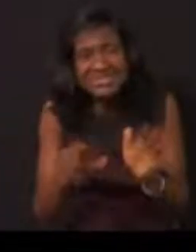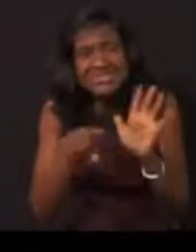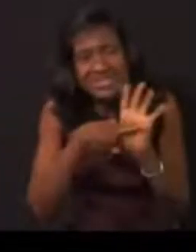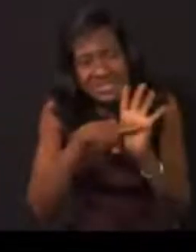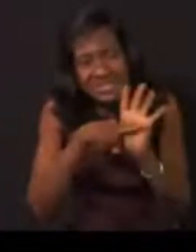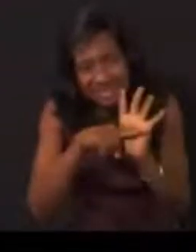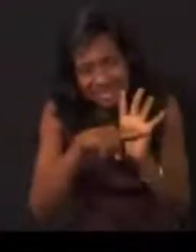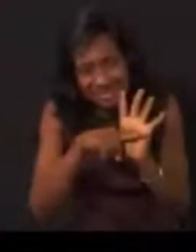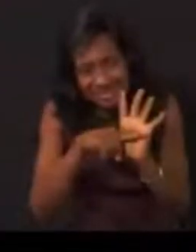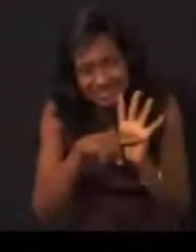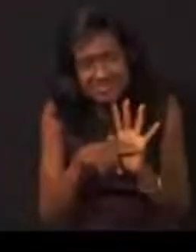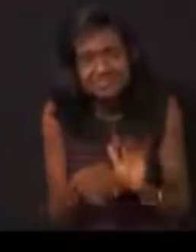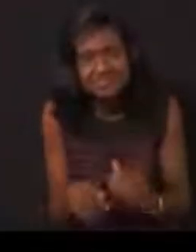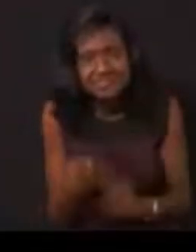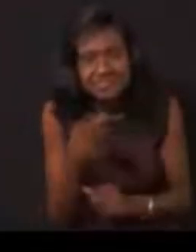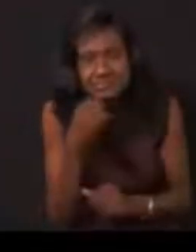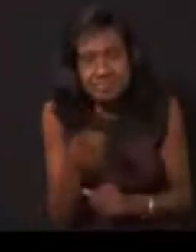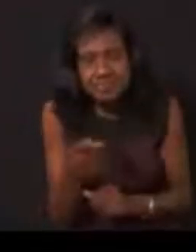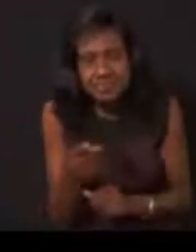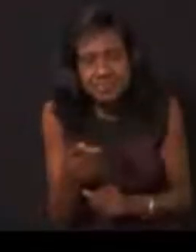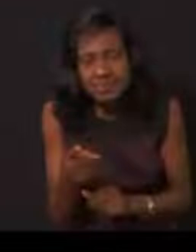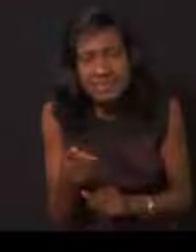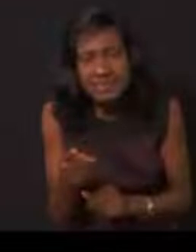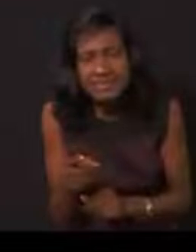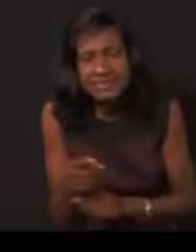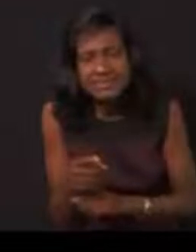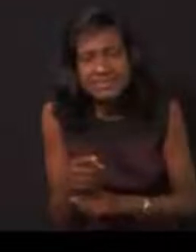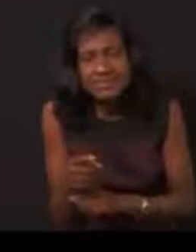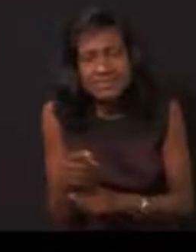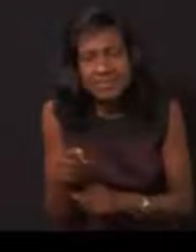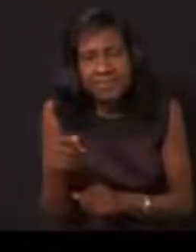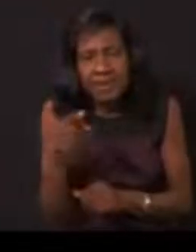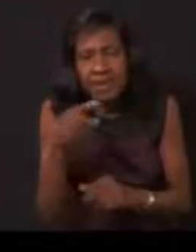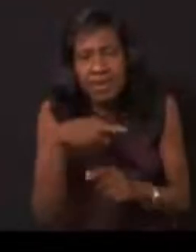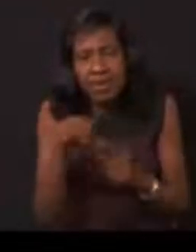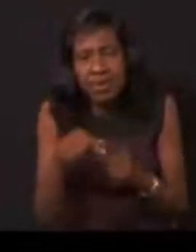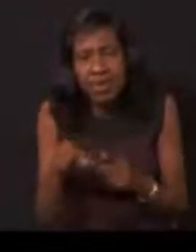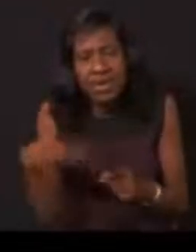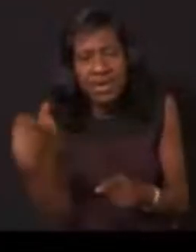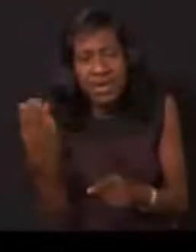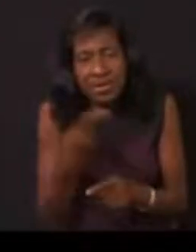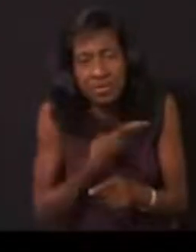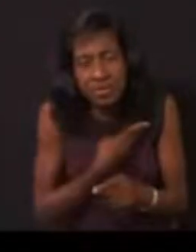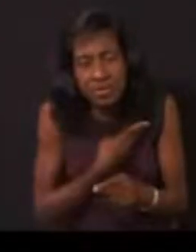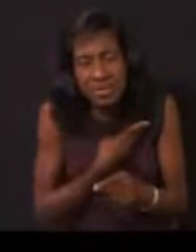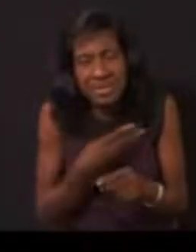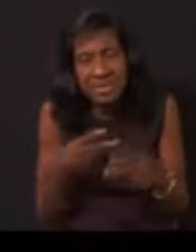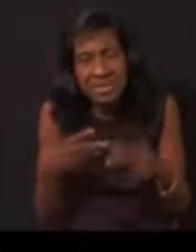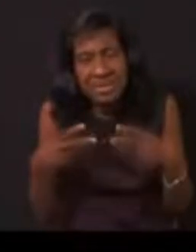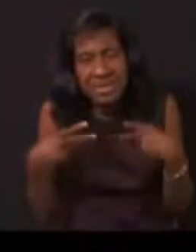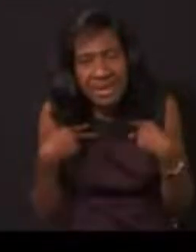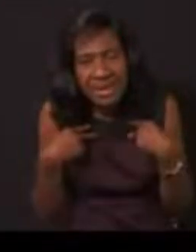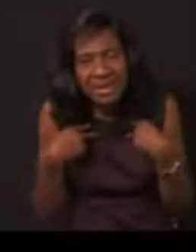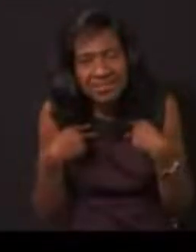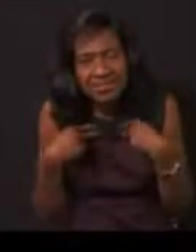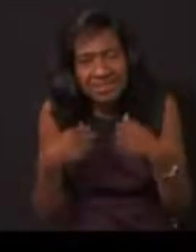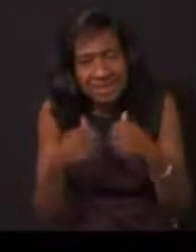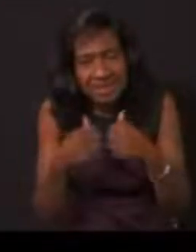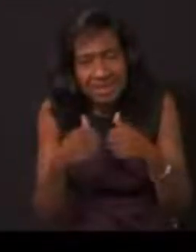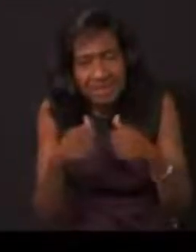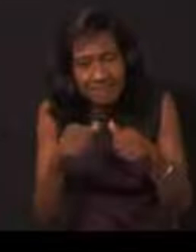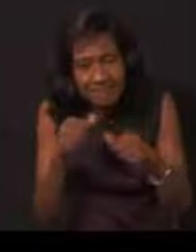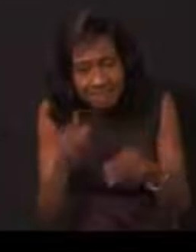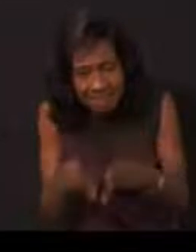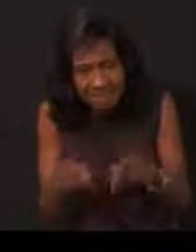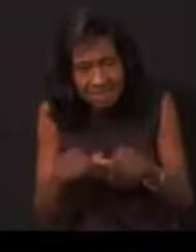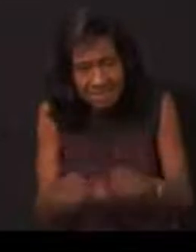quickly identifying or being able to identify the positives, and by implementing isolations or quarantine measures as